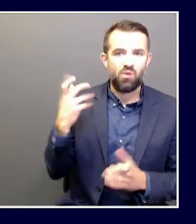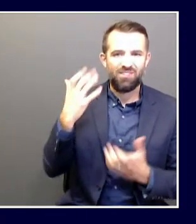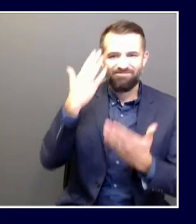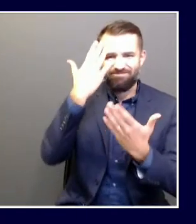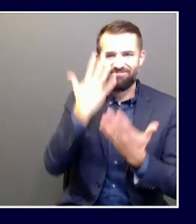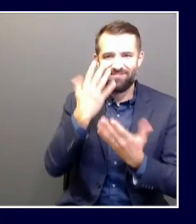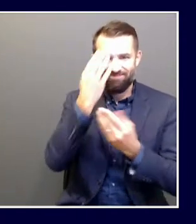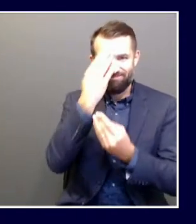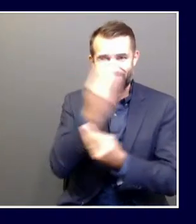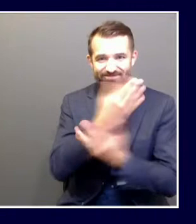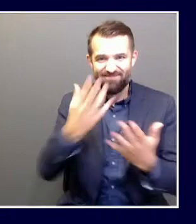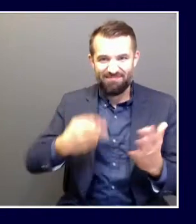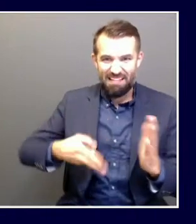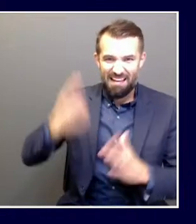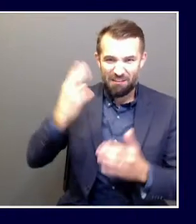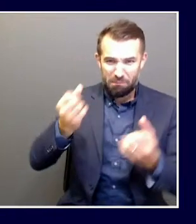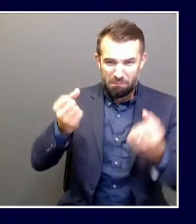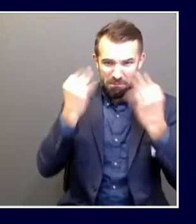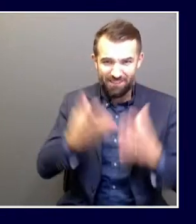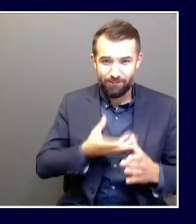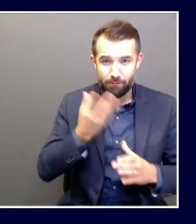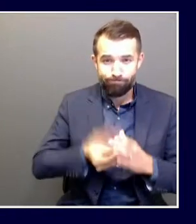deaths associated with COVID-19.